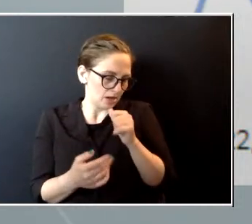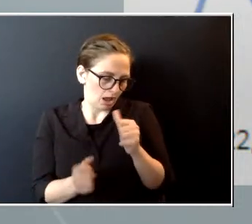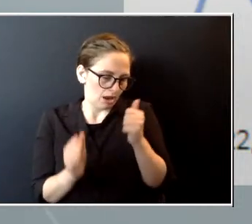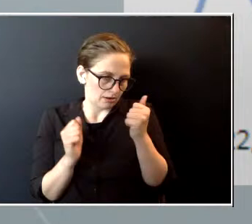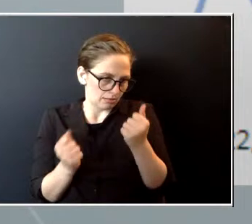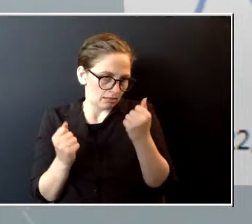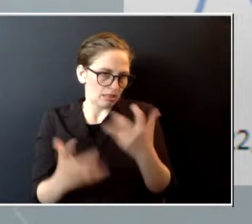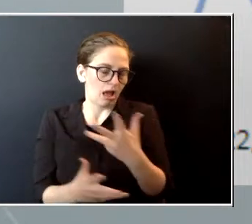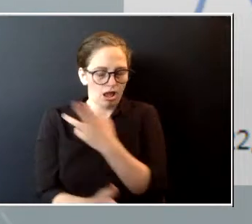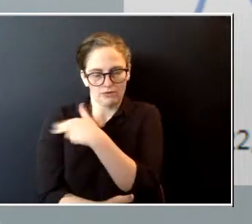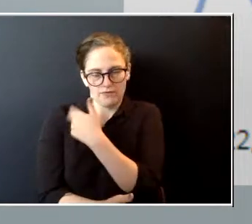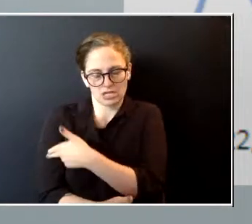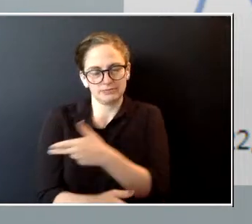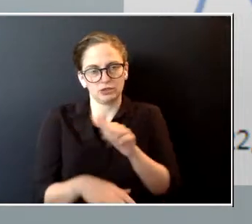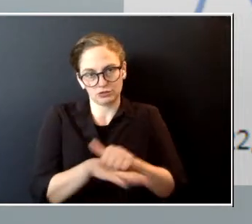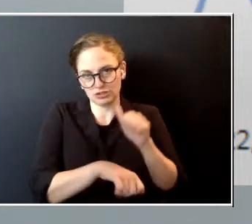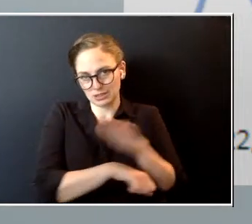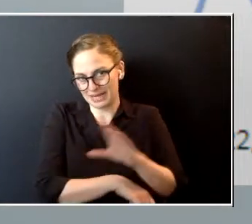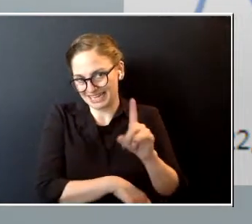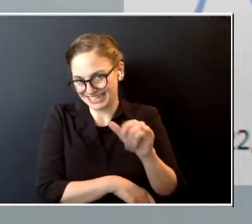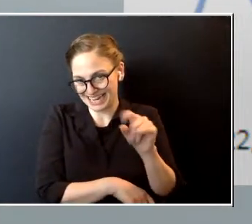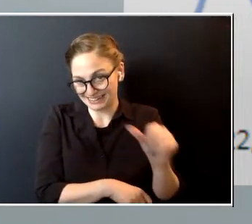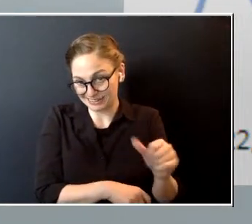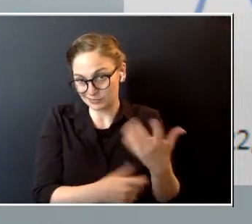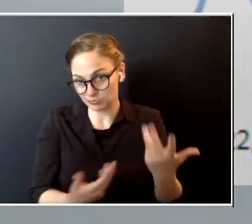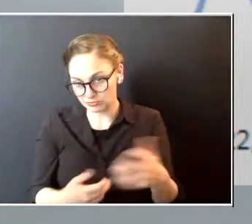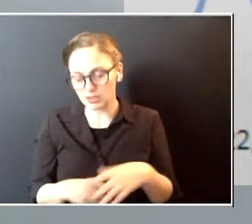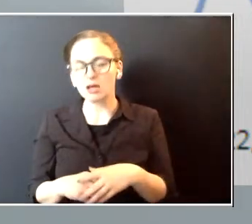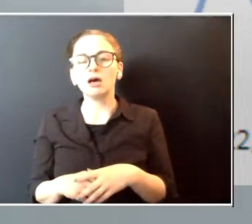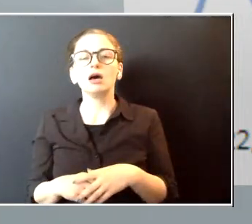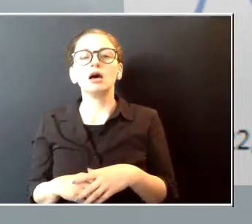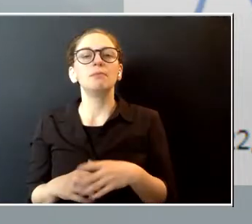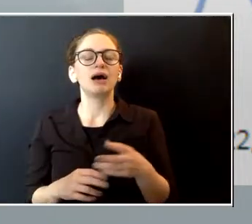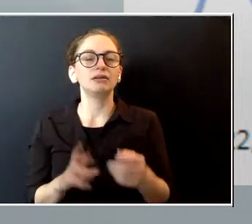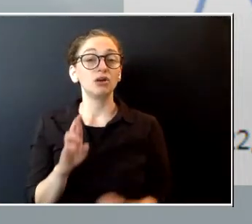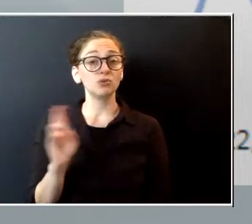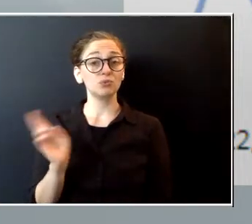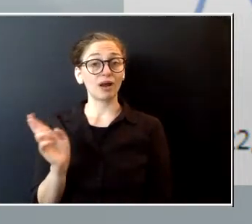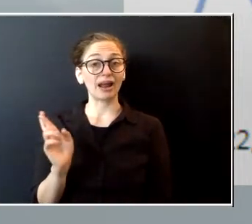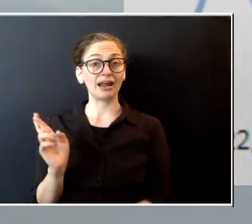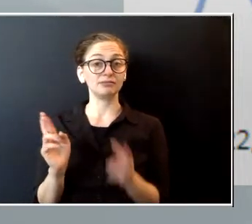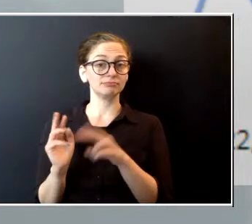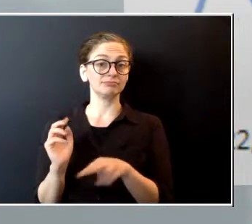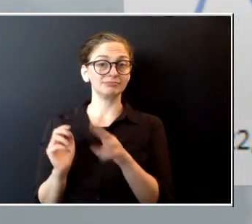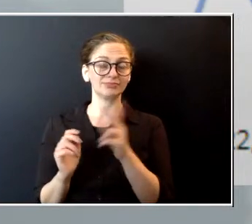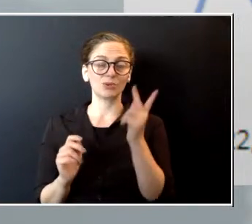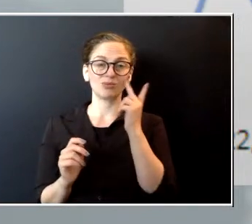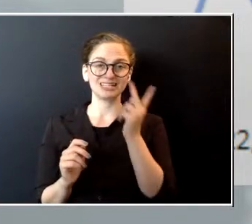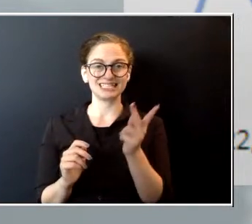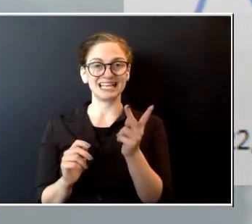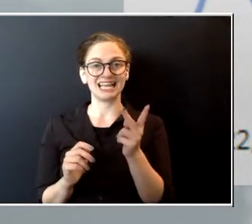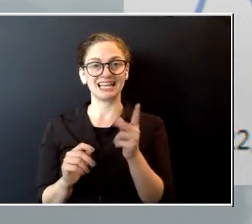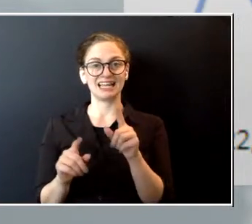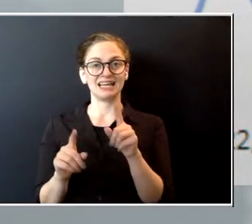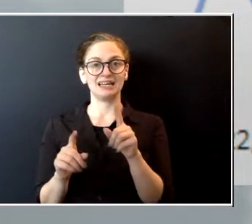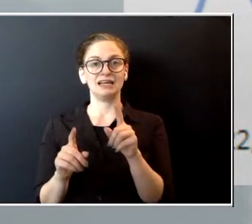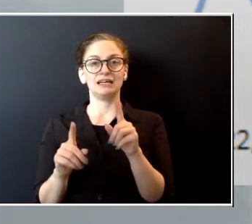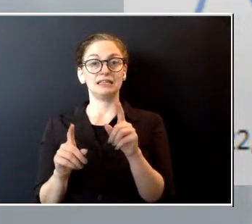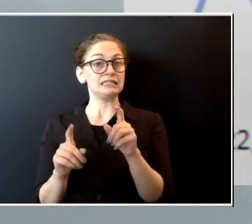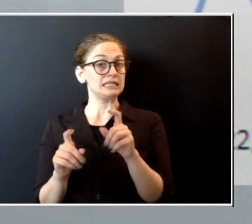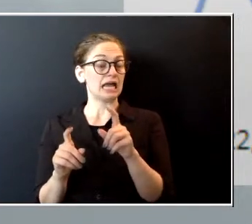in the wastewater, we see this uptick. If you go to the far right of that left-sided graph, test positivity is 12%.